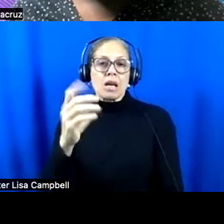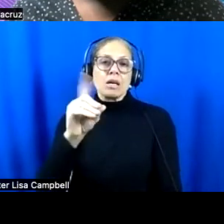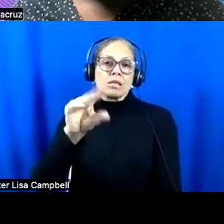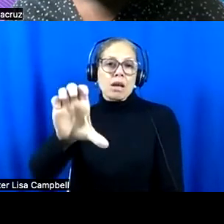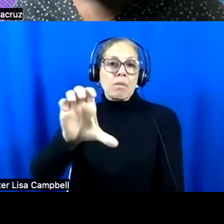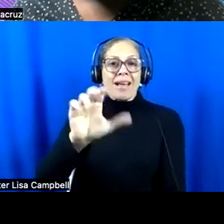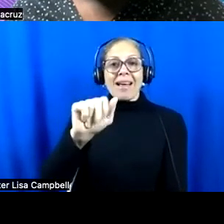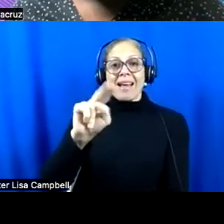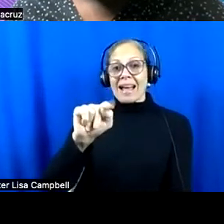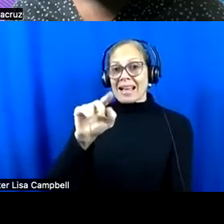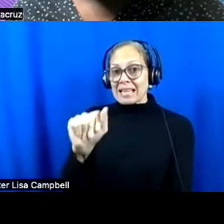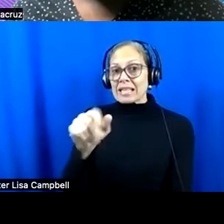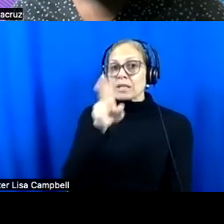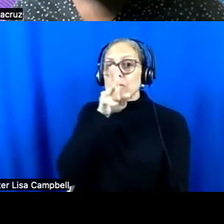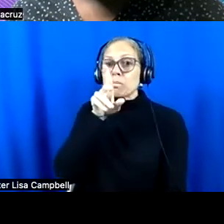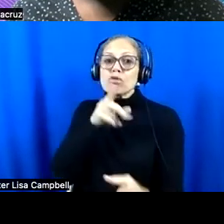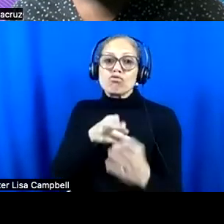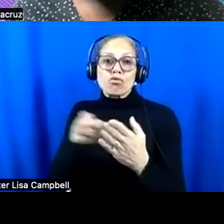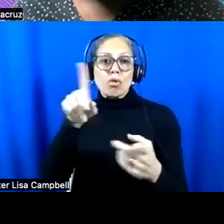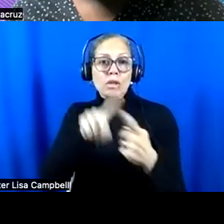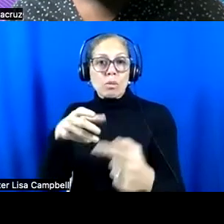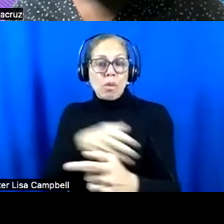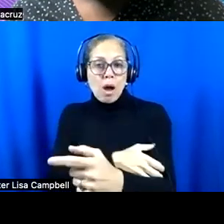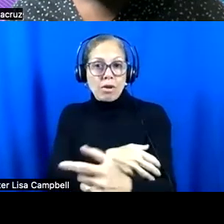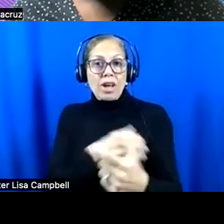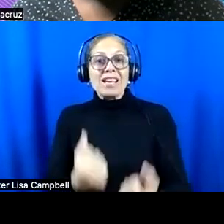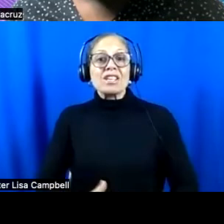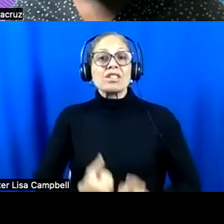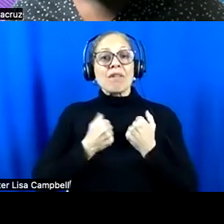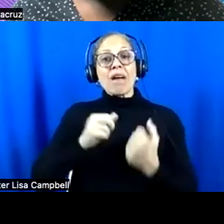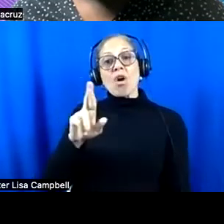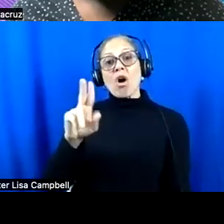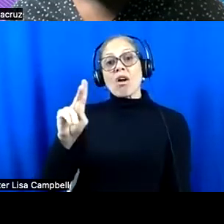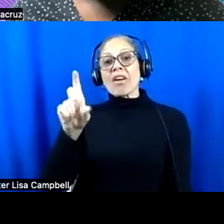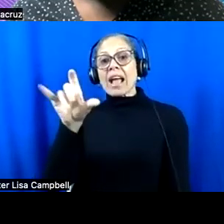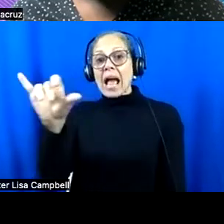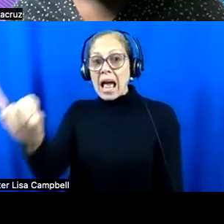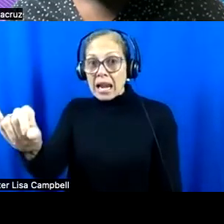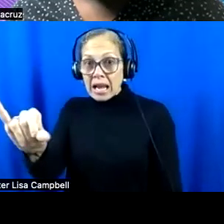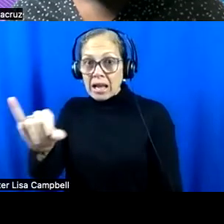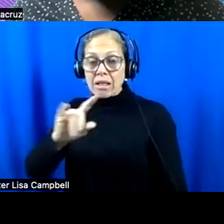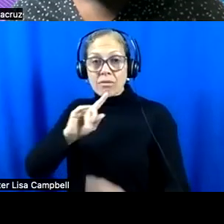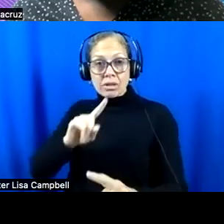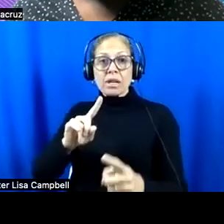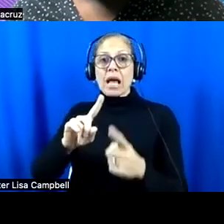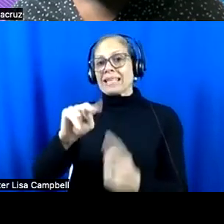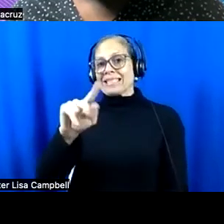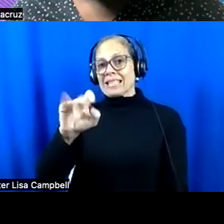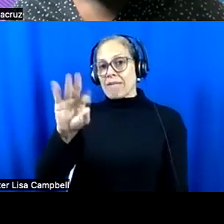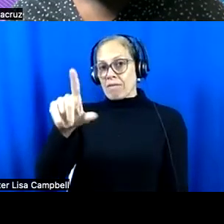Power, Surviving R. Kelly Part 2, The Reckoning, that aired on Lifetime and Netflix in